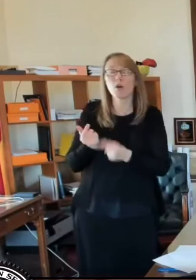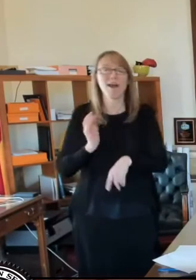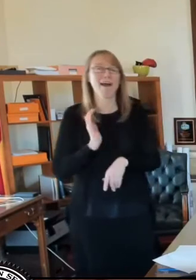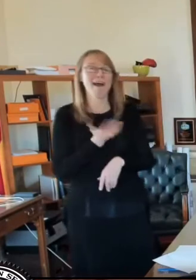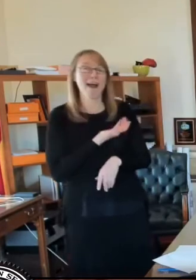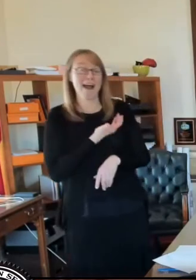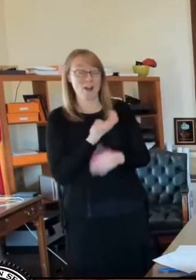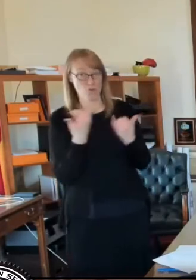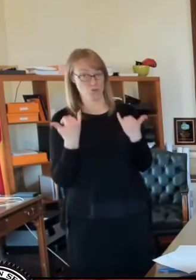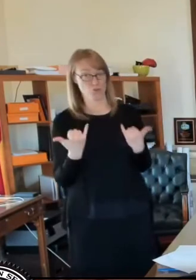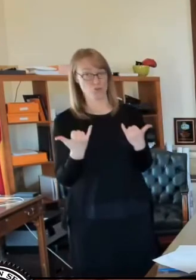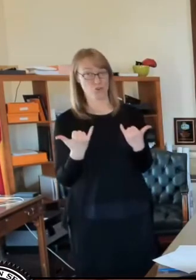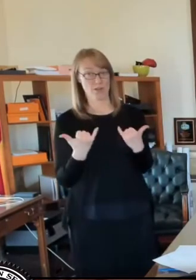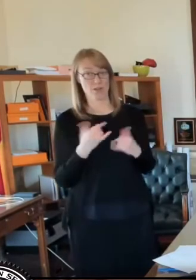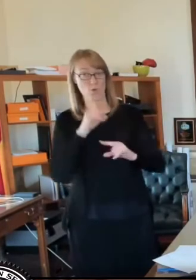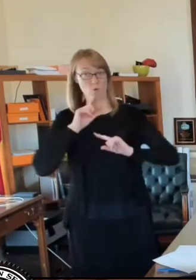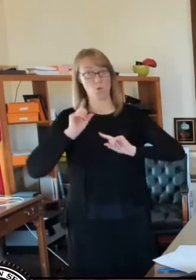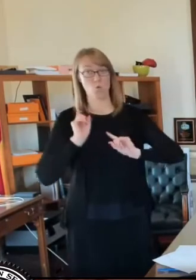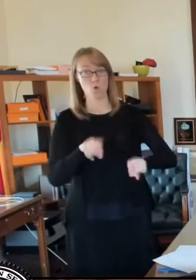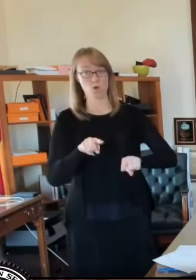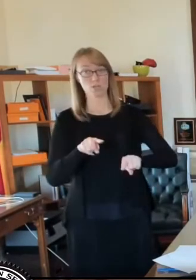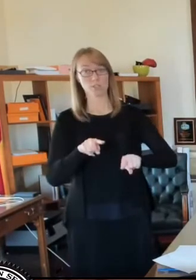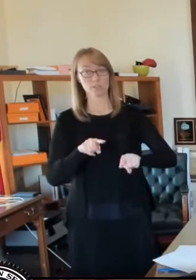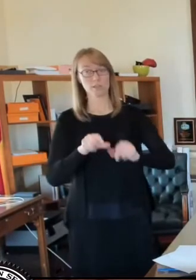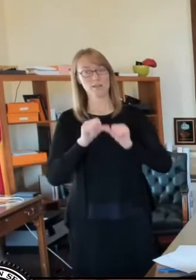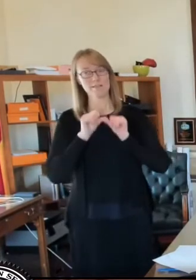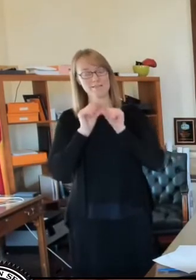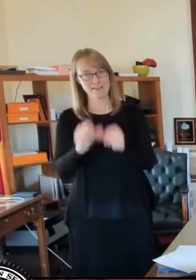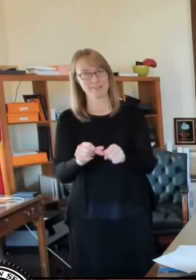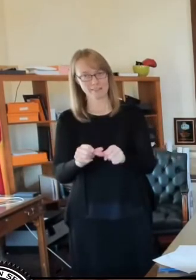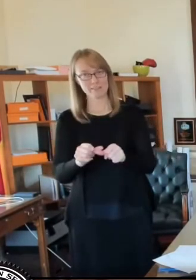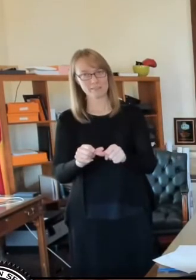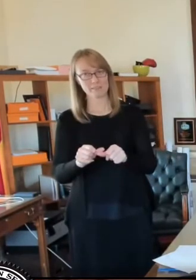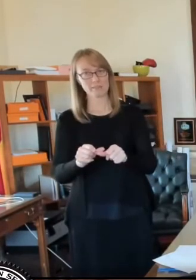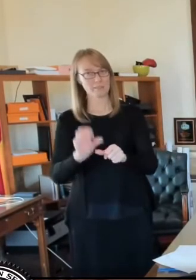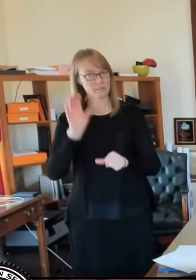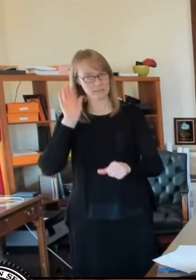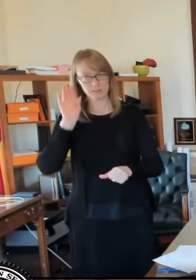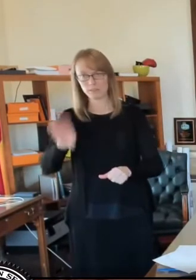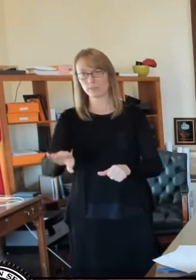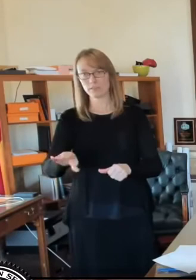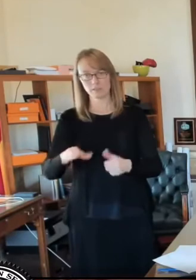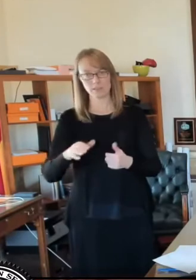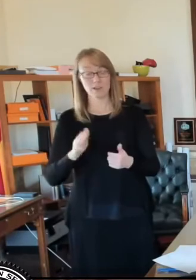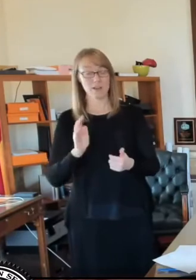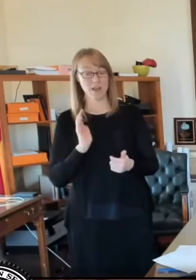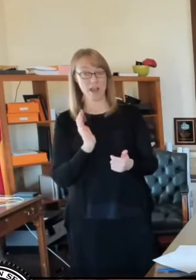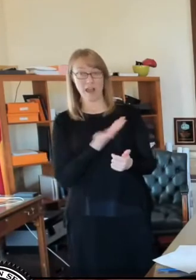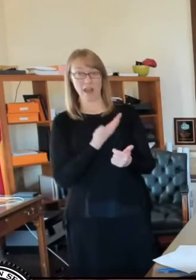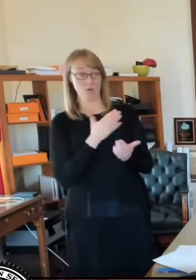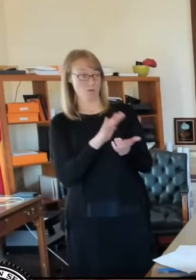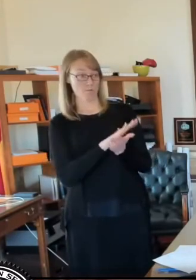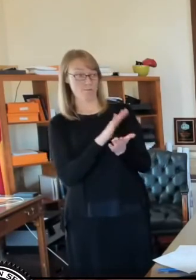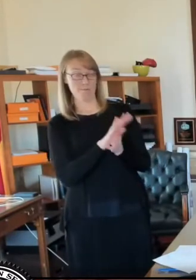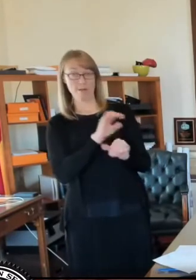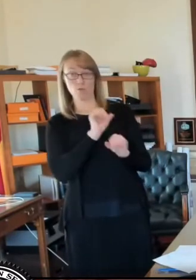future. Our orders were written in such a way that they didn't expire at any point in time. We would have to take some action to amend them. So